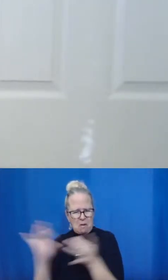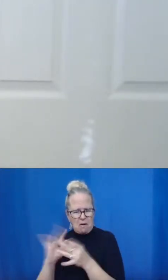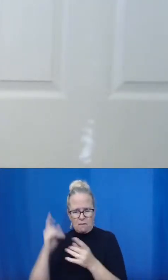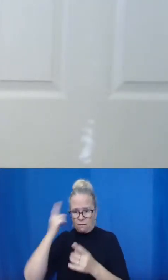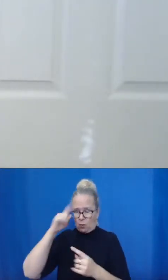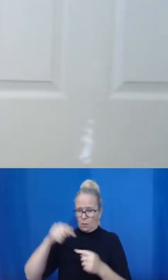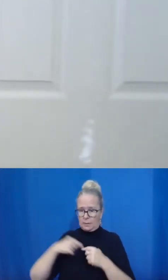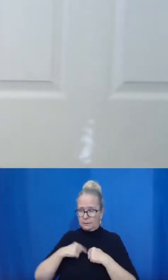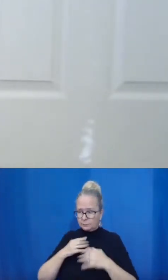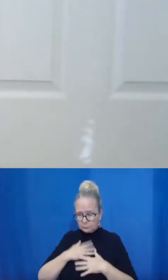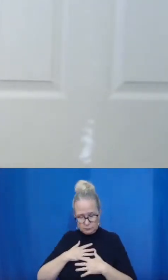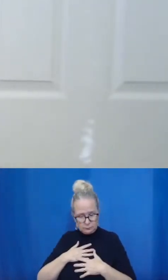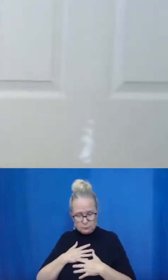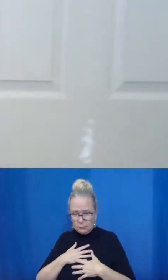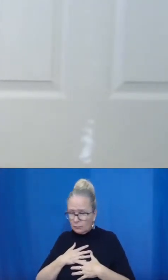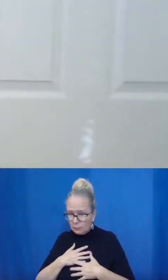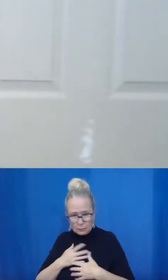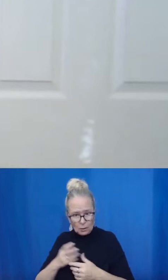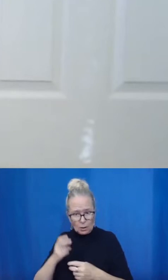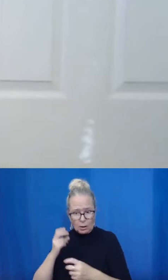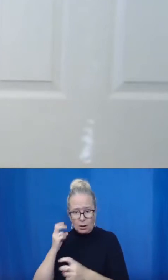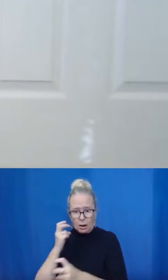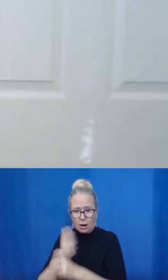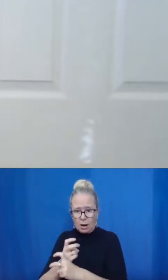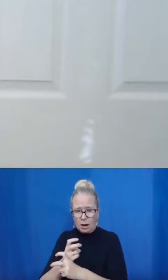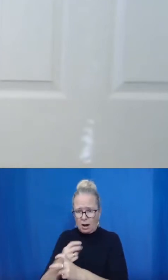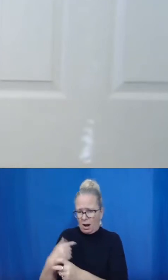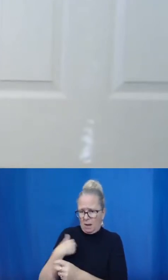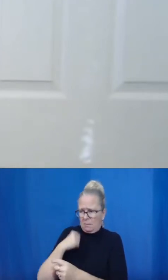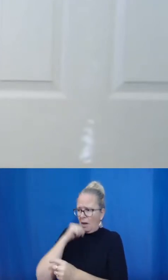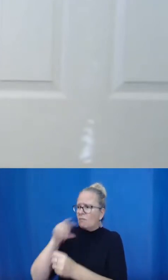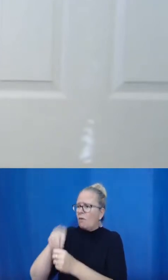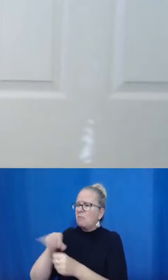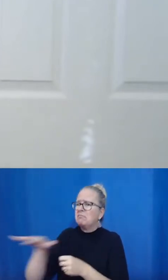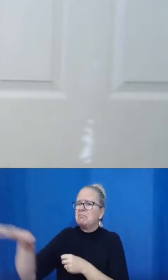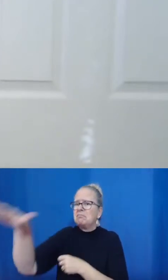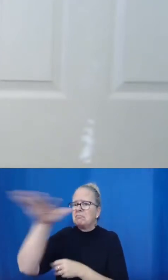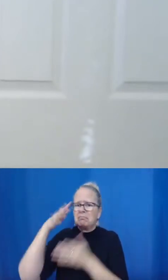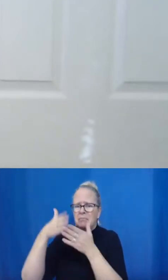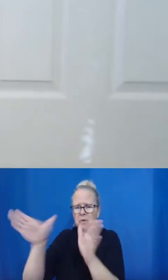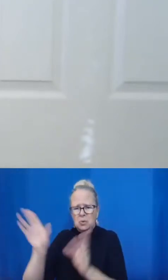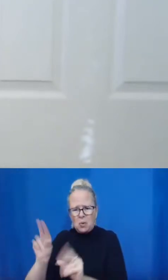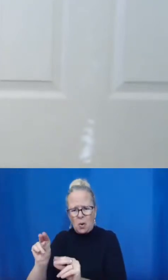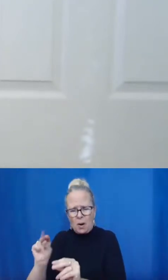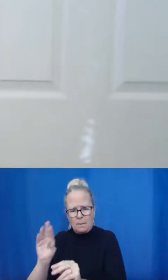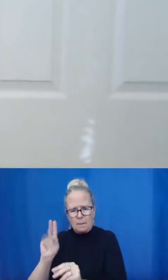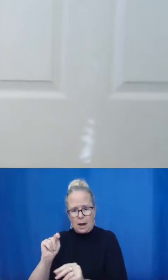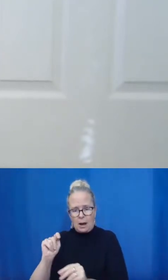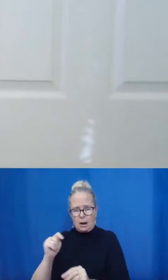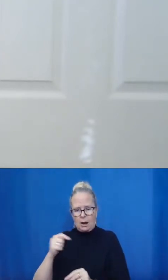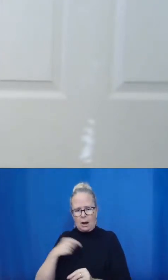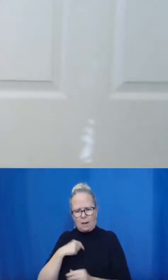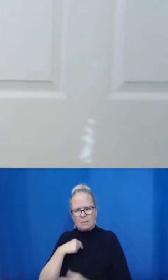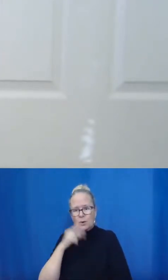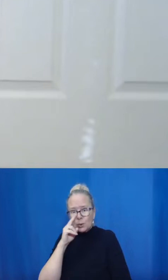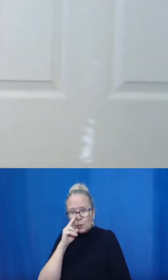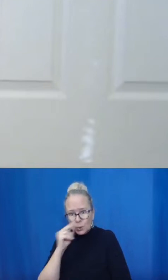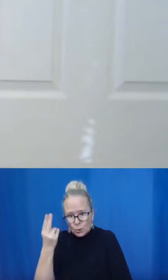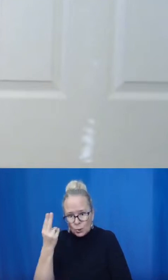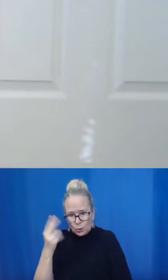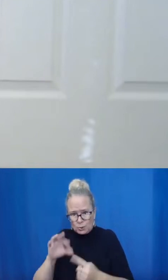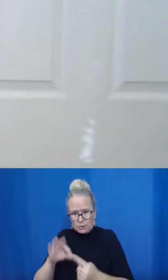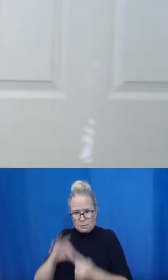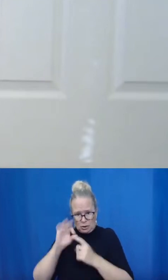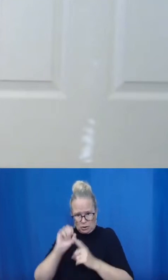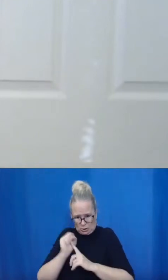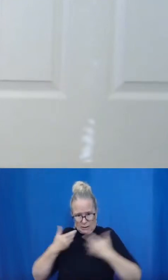a ongoing lockdown for me for the last 20 months. And so one person actually said to me, wrote on there,